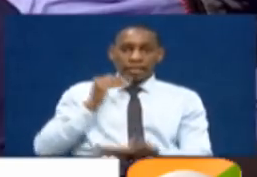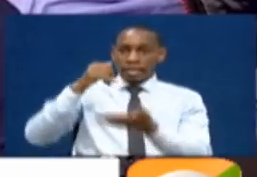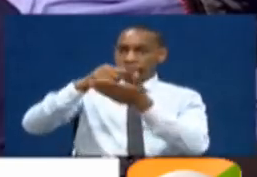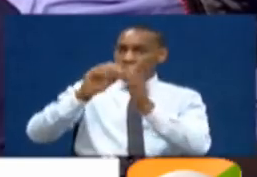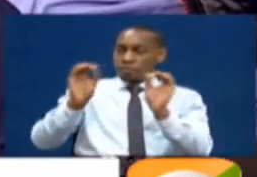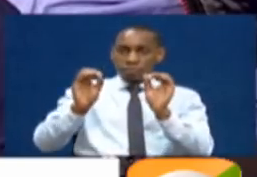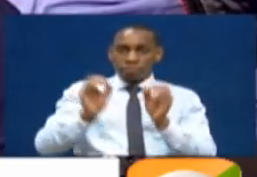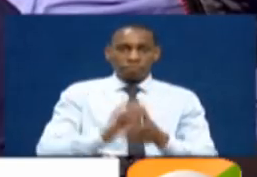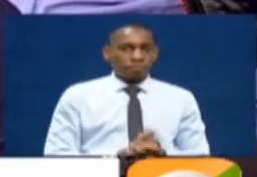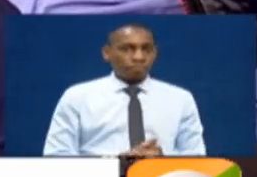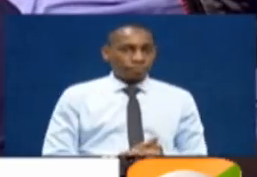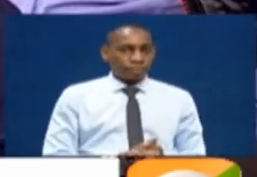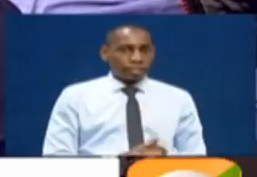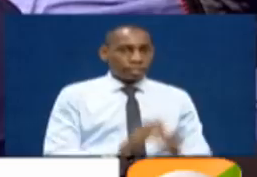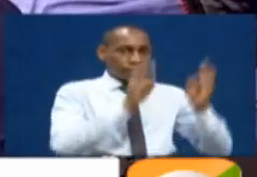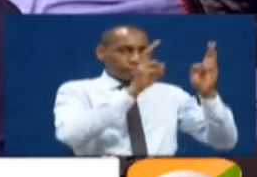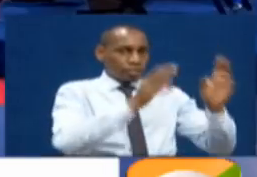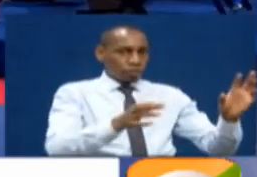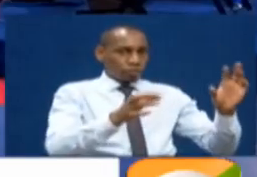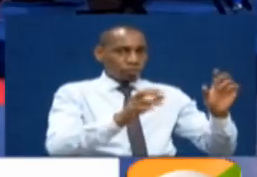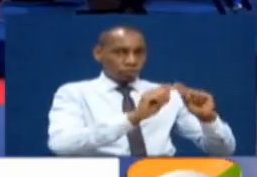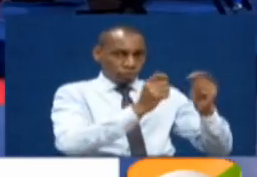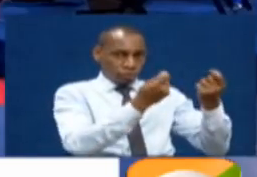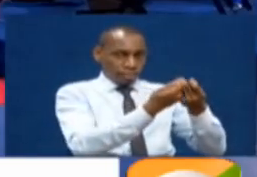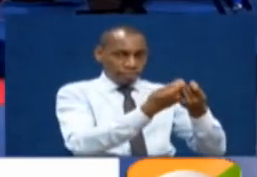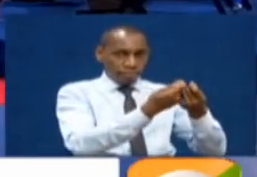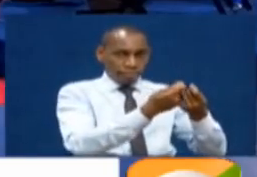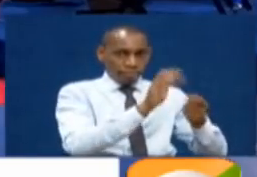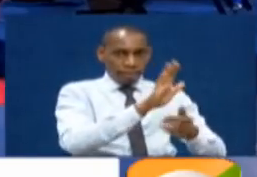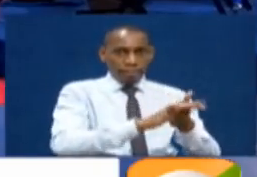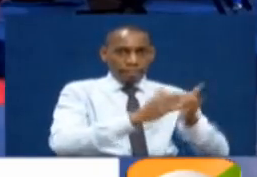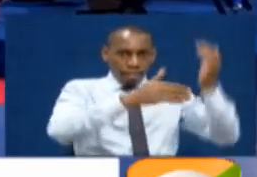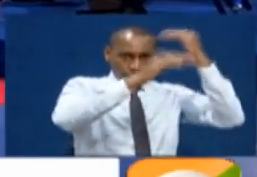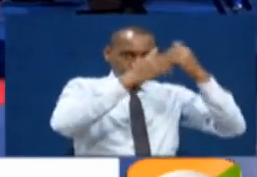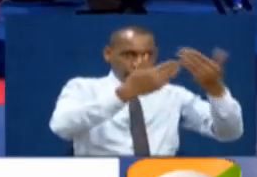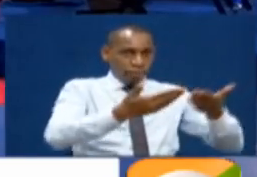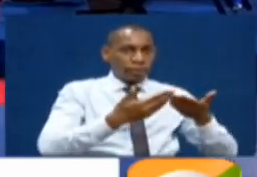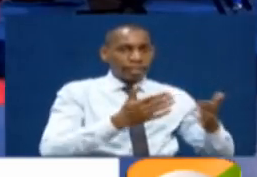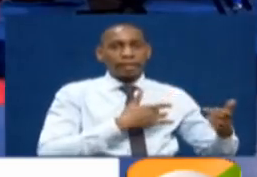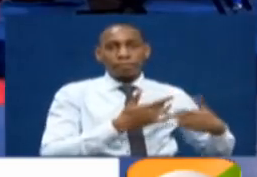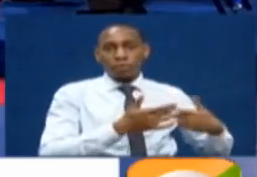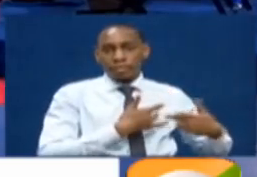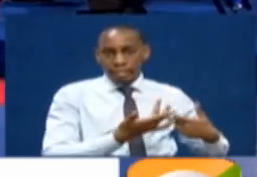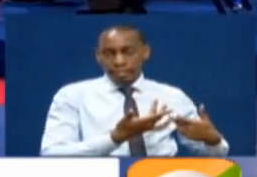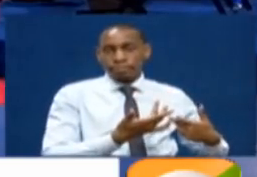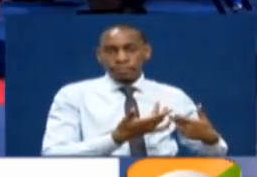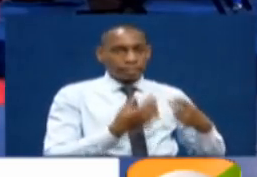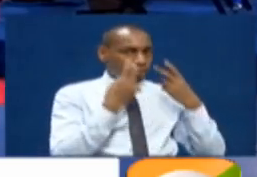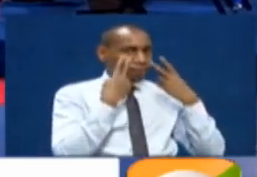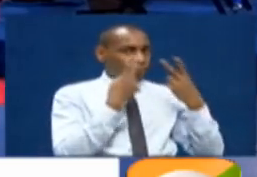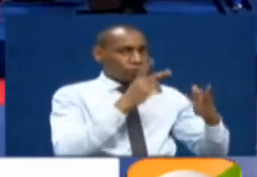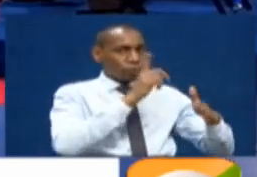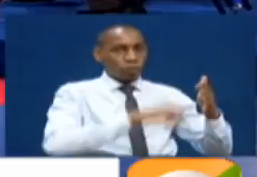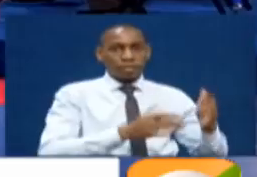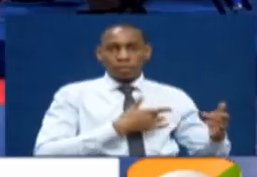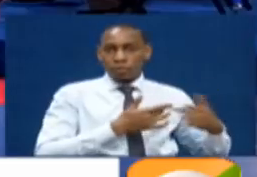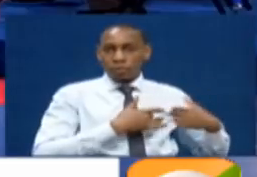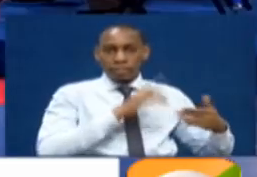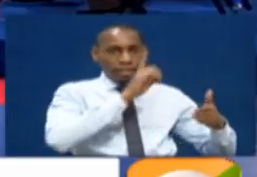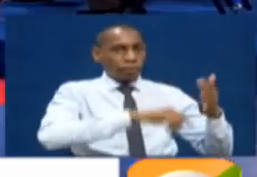you think the issue is the combination and not him as a leader? Professor, I'll bring you in on this concern. What do you read into this? What are your